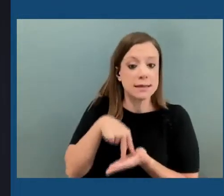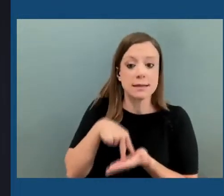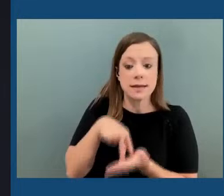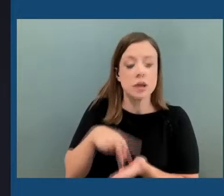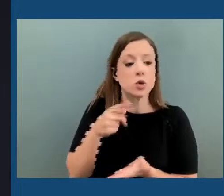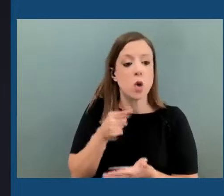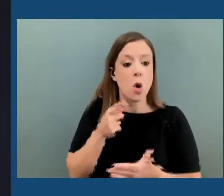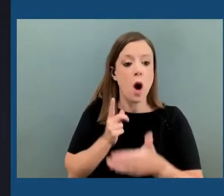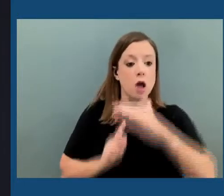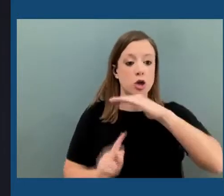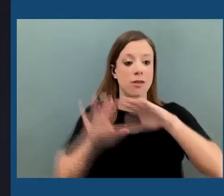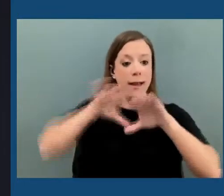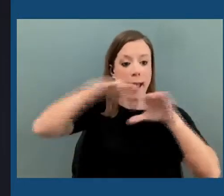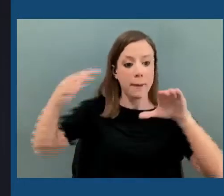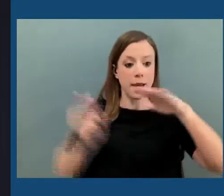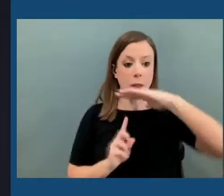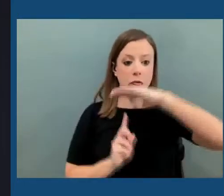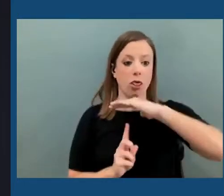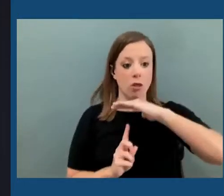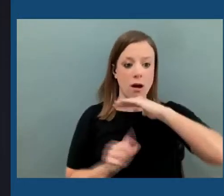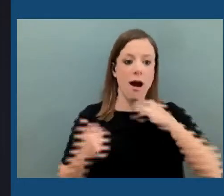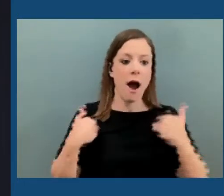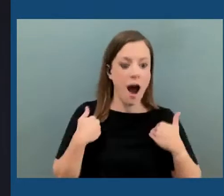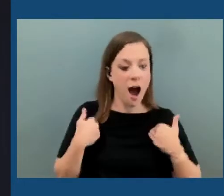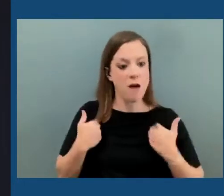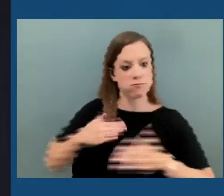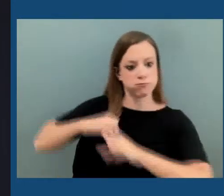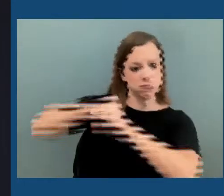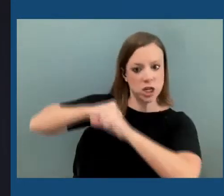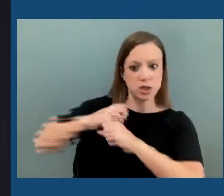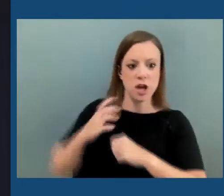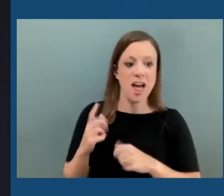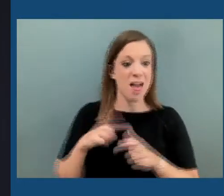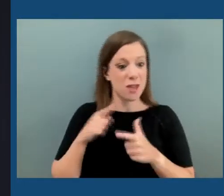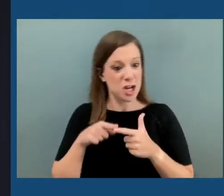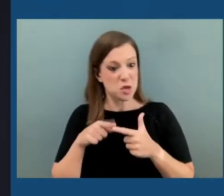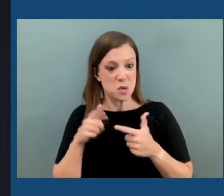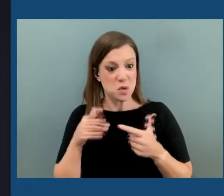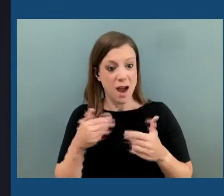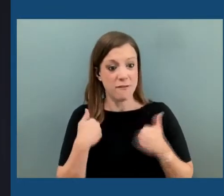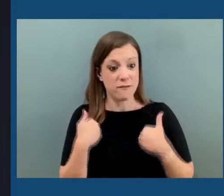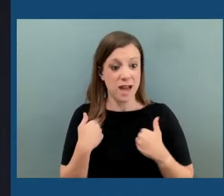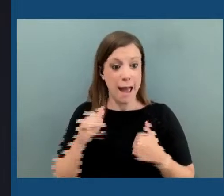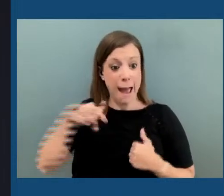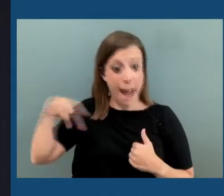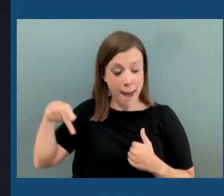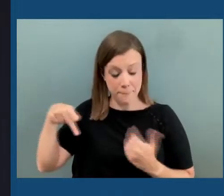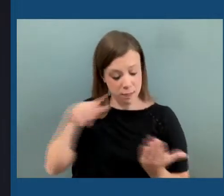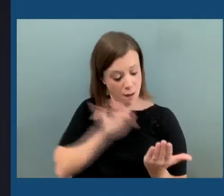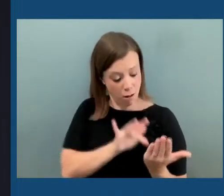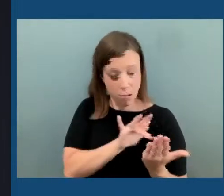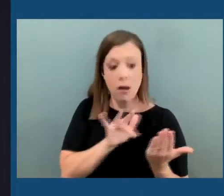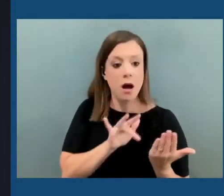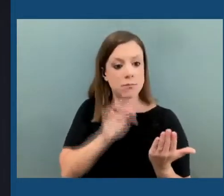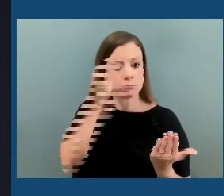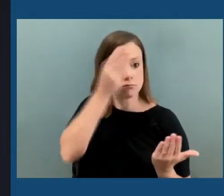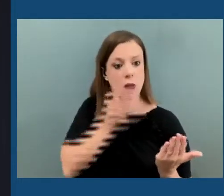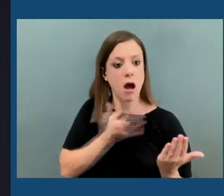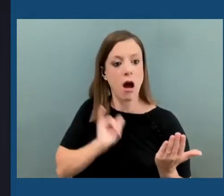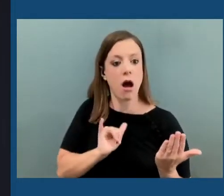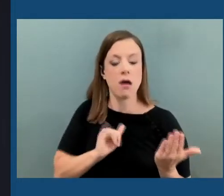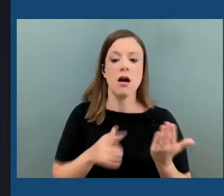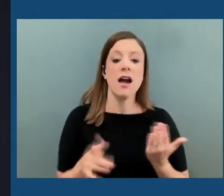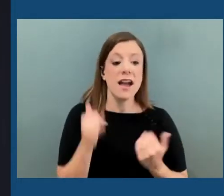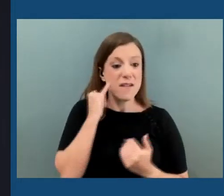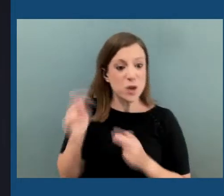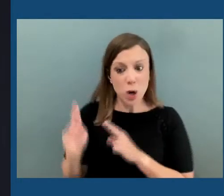you're protected. Once you're inside, that new user-friendly app that we have is going to get you all the information you need. So if you're in a hurry and you're getting through our airport, you're